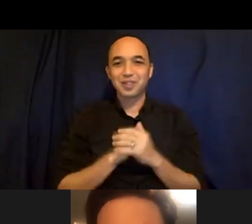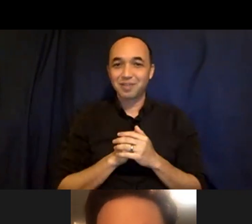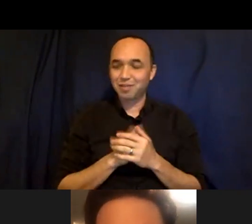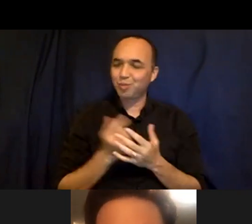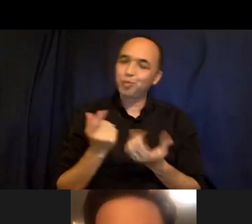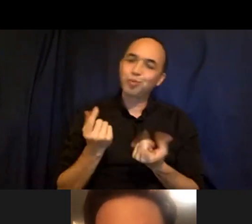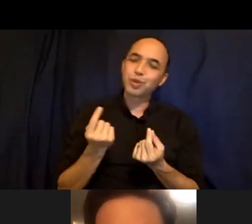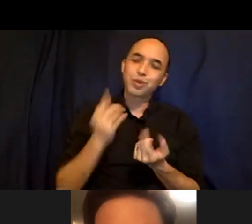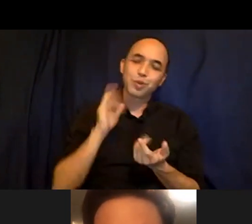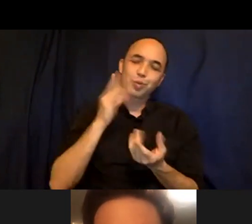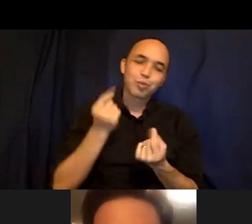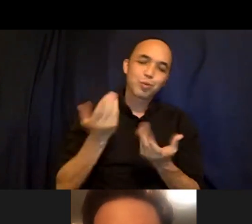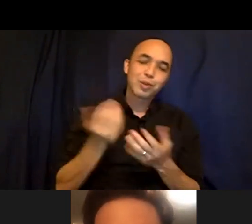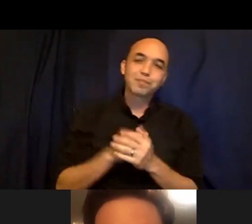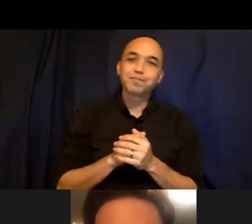do?